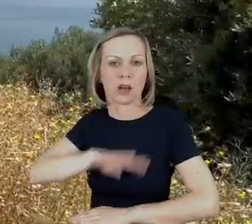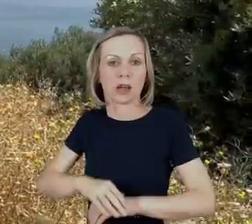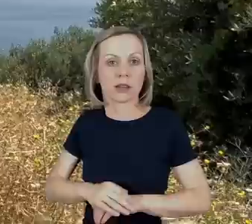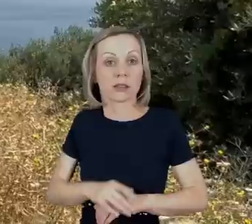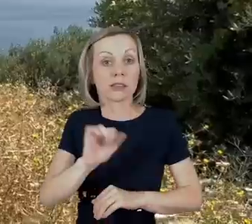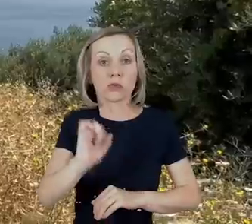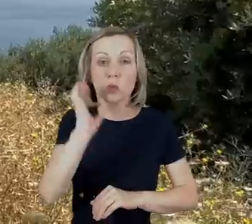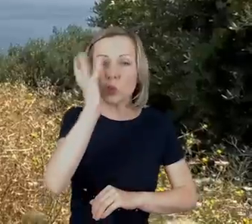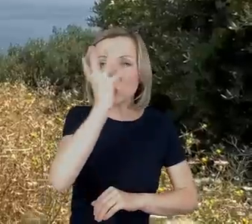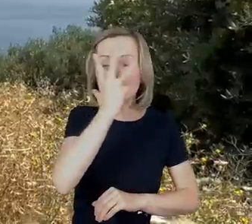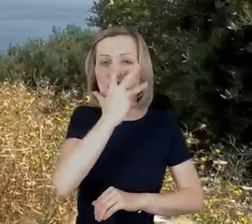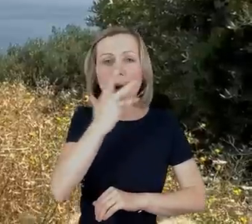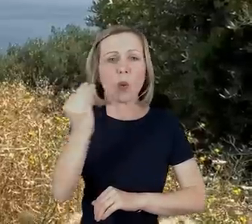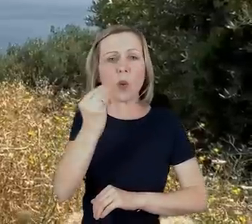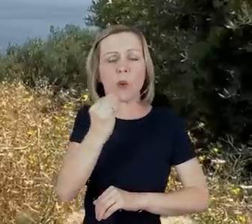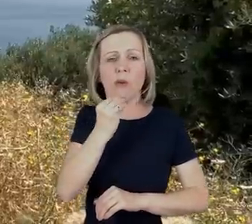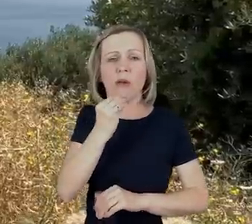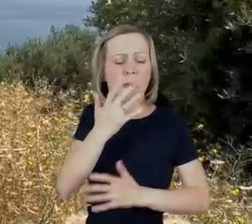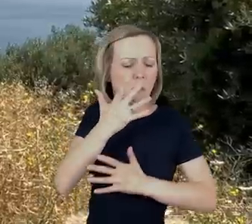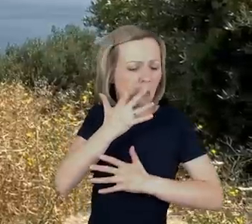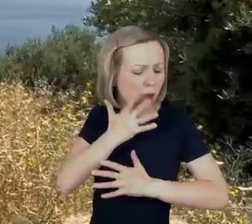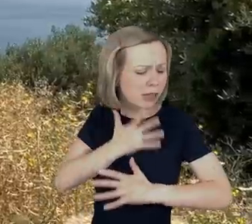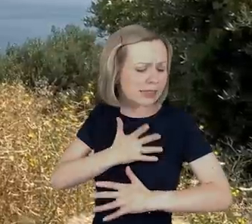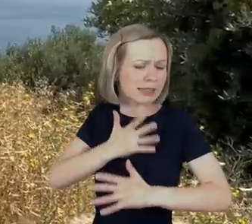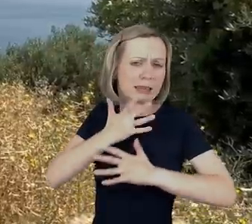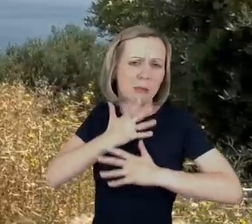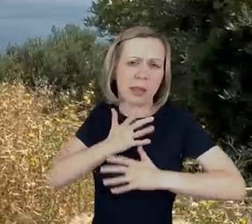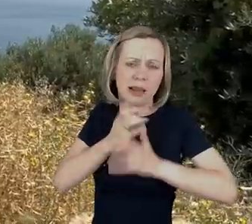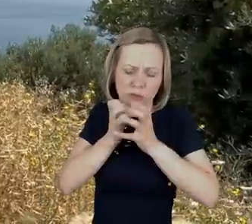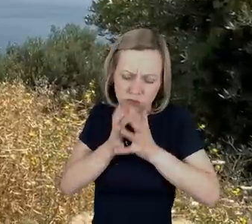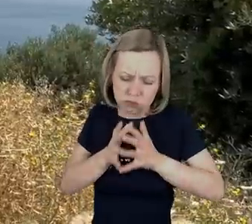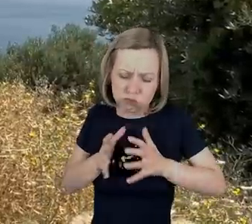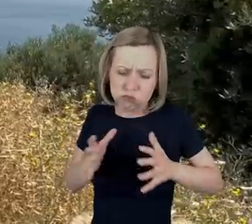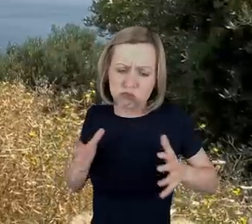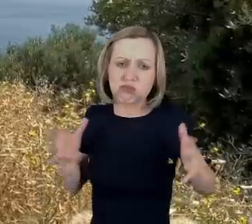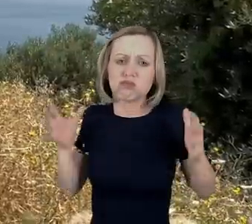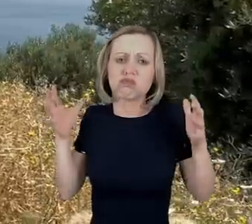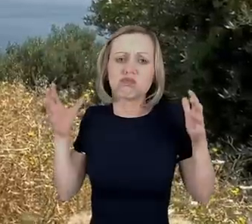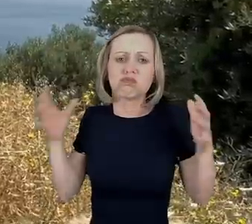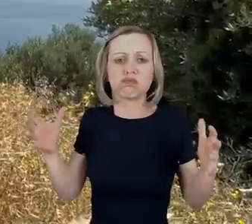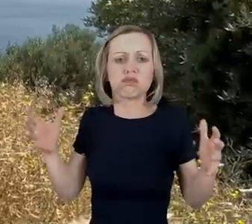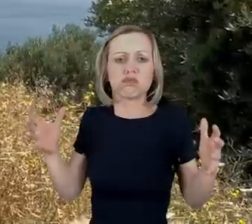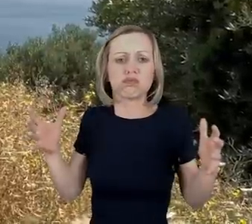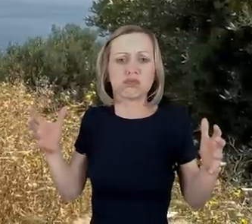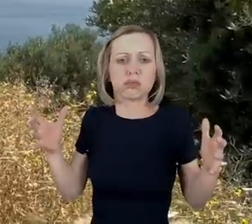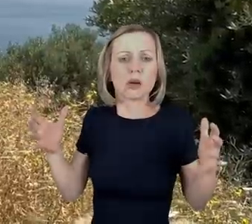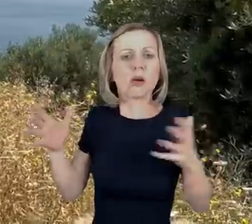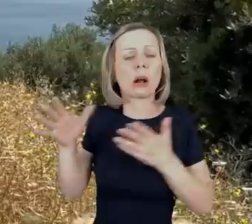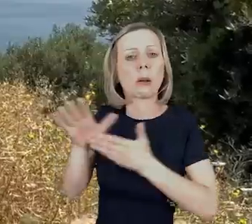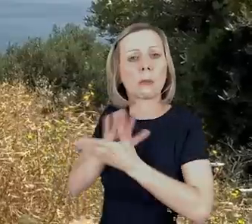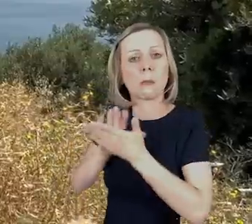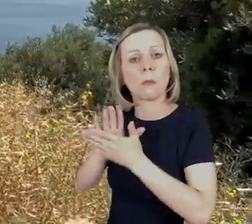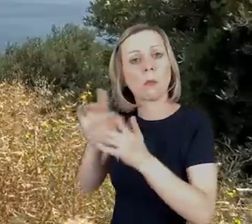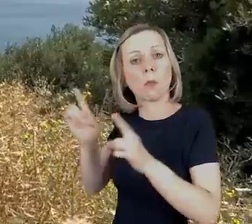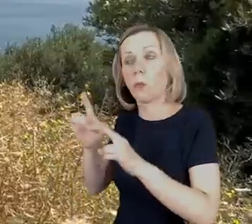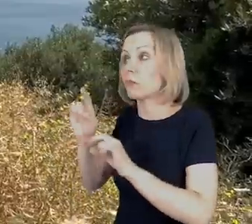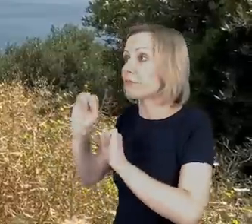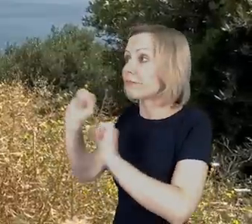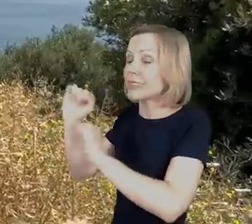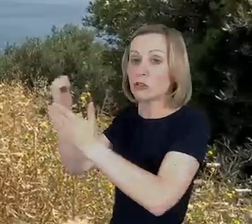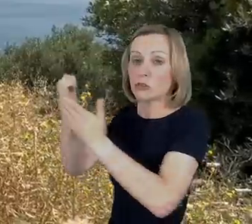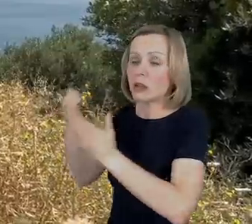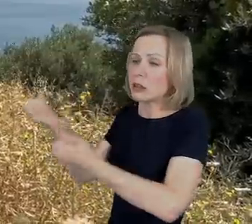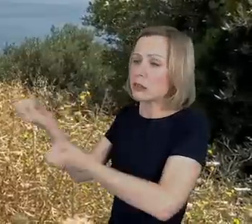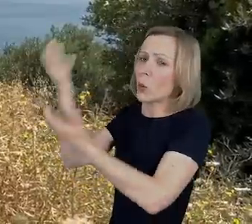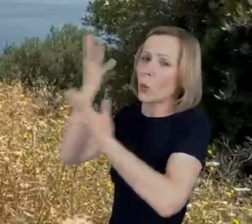you will be filled. The more your soul expands with mercy and compassion, the more you will